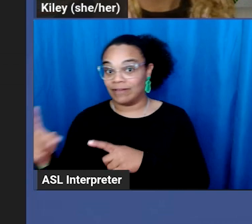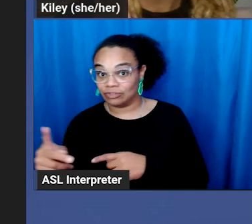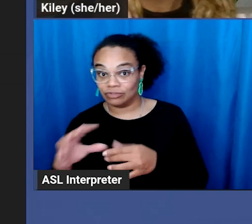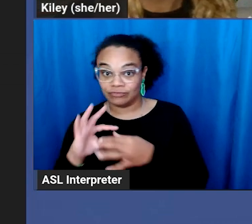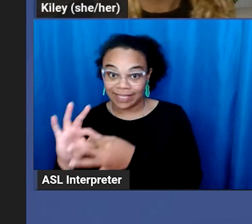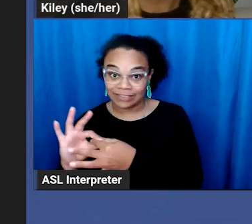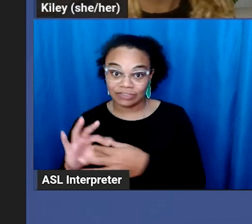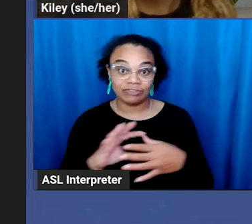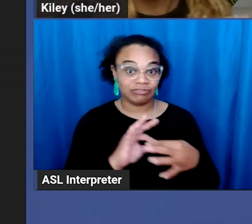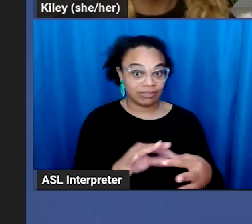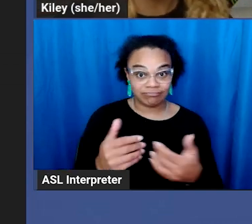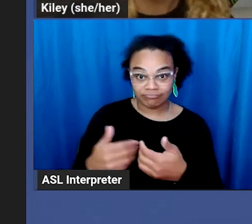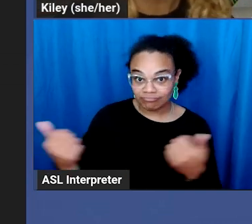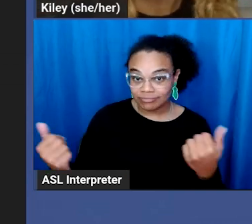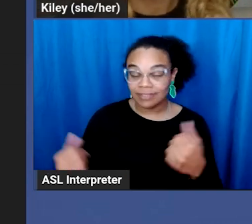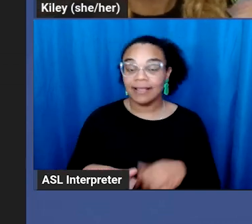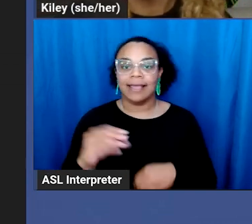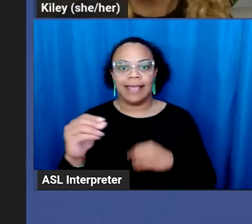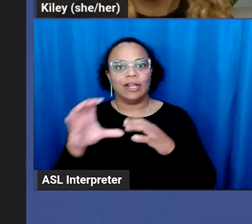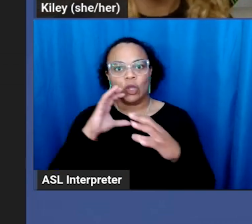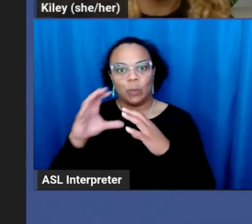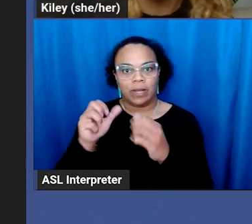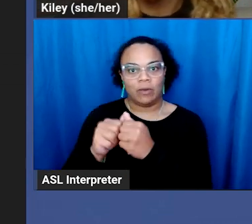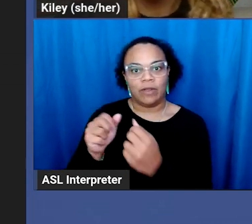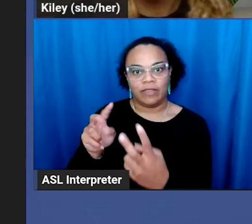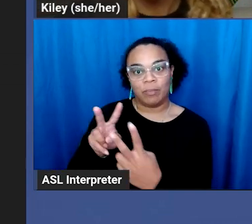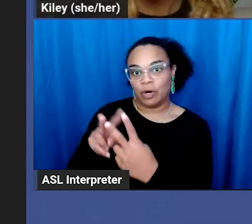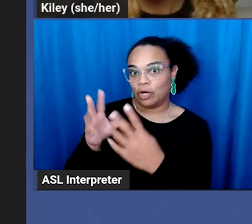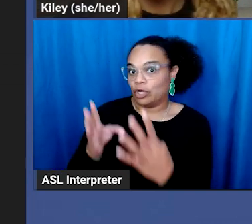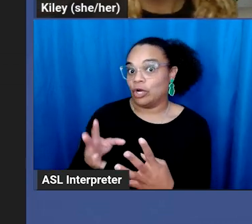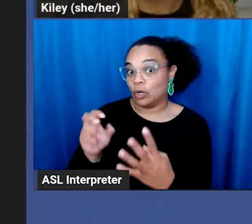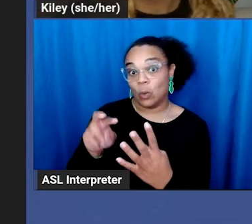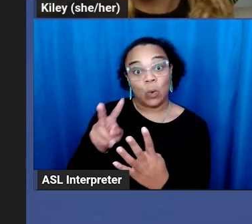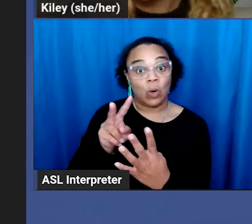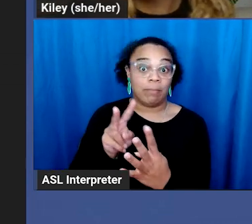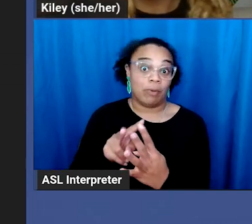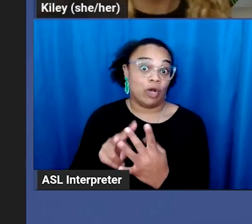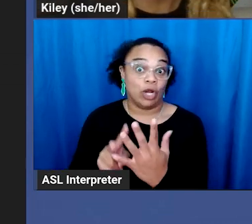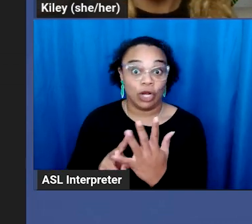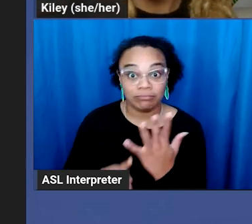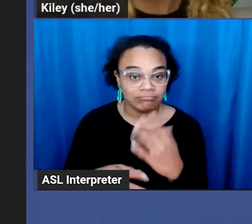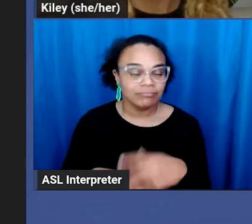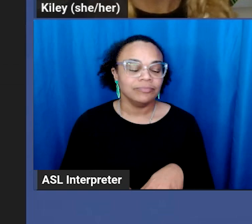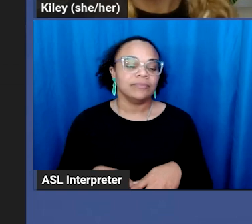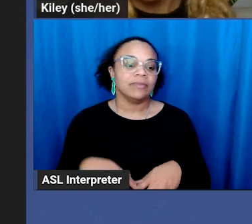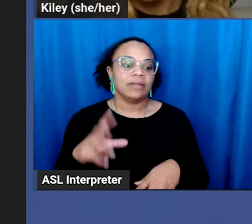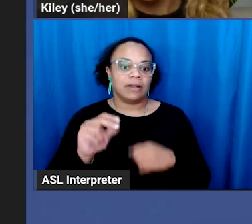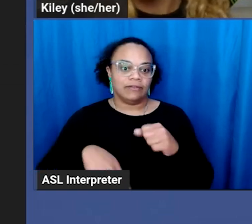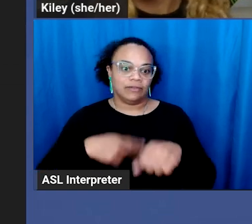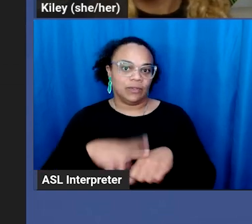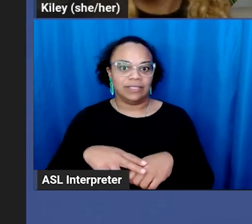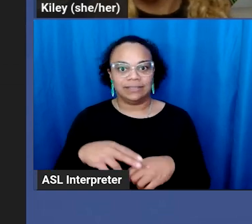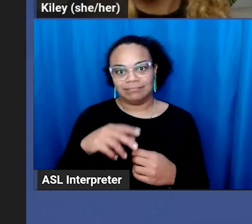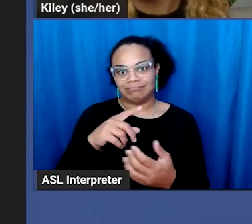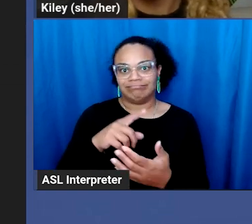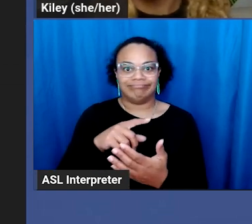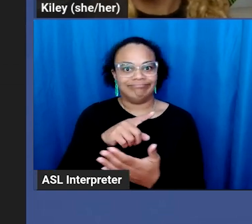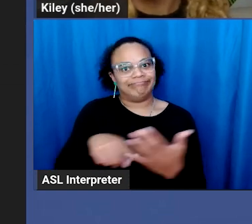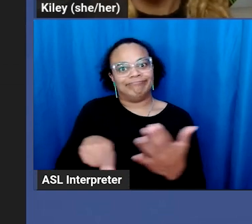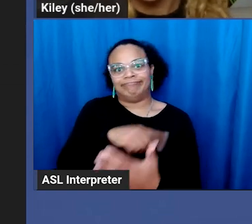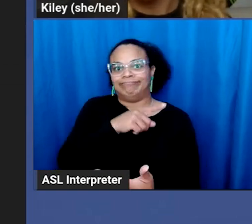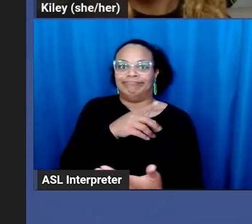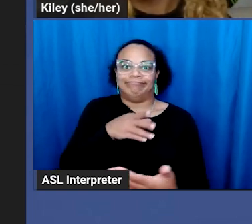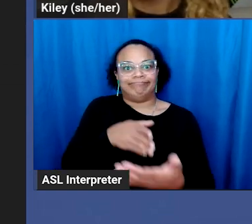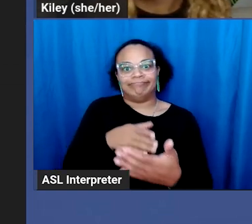and, just communicating those with your partner or partners. And then, of course, again, the stigma associated